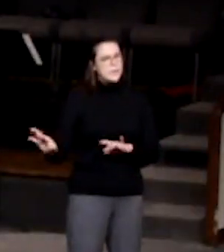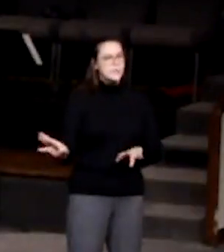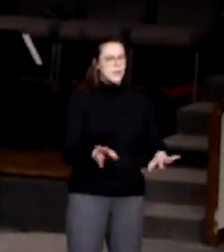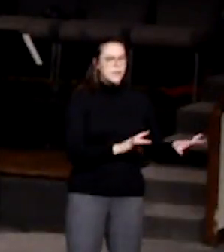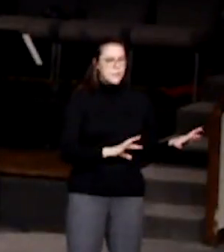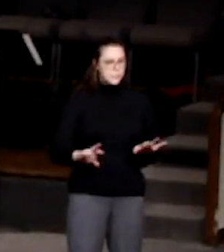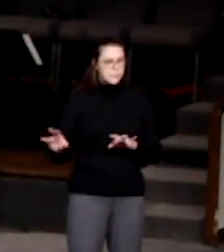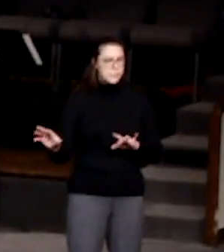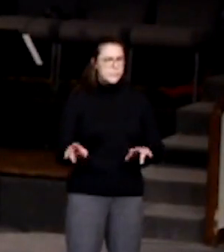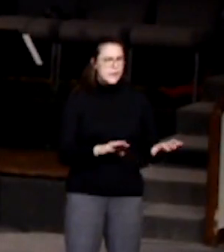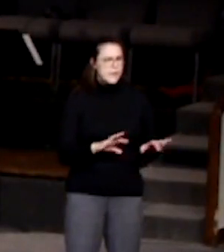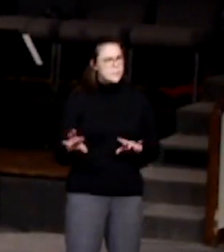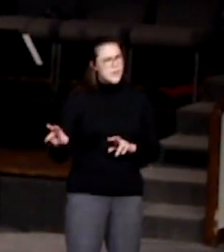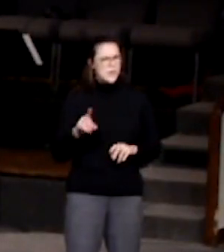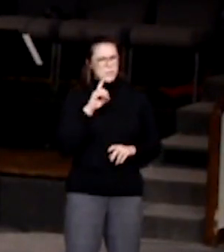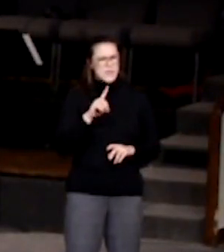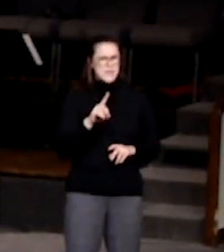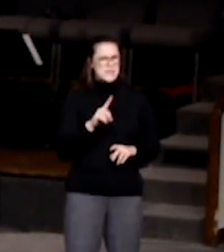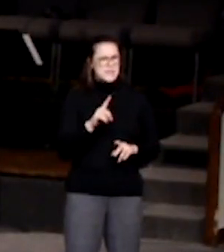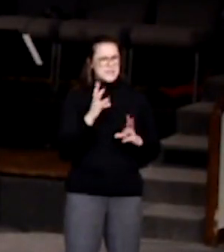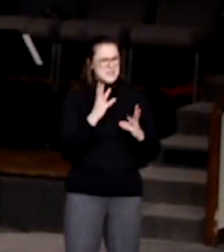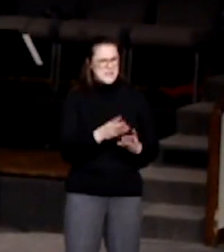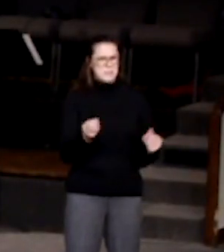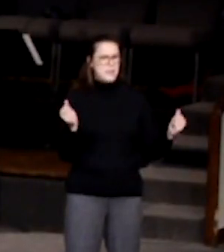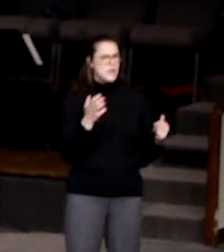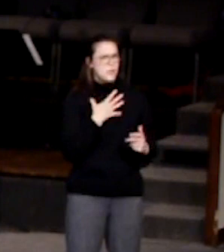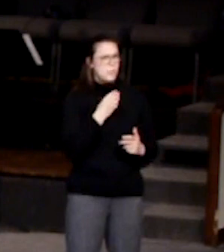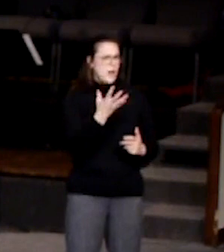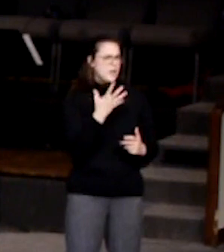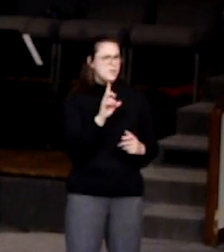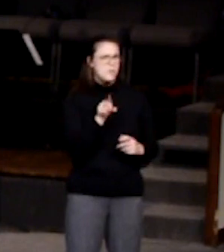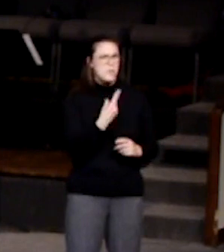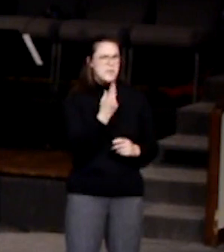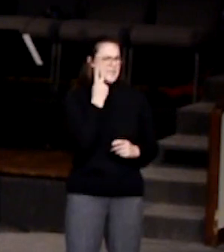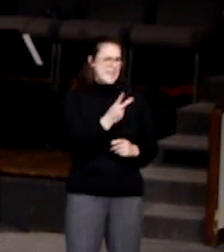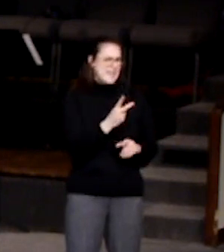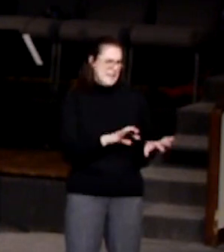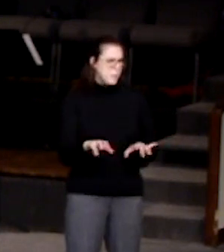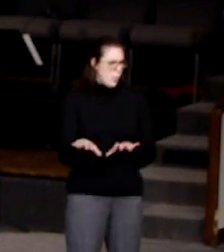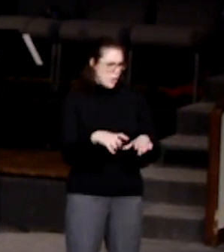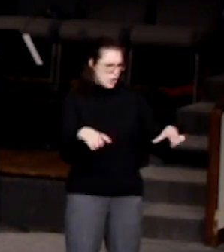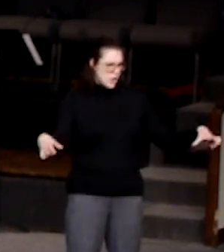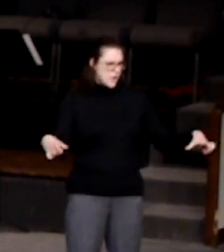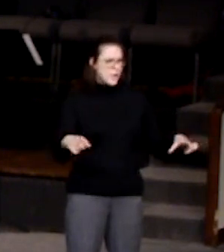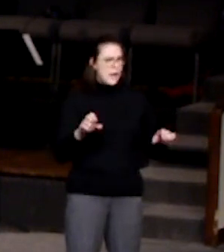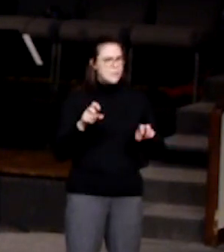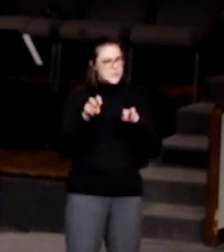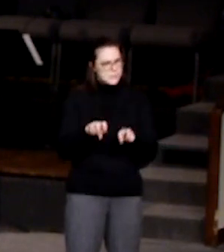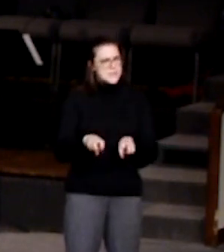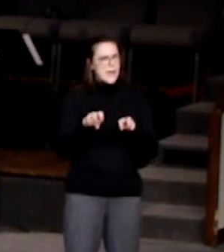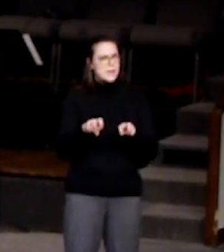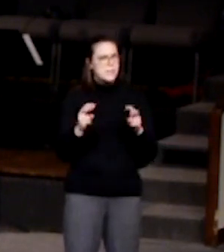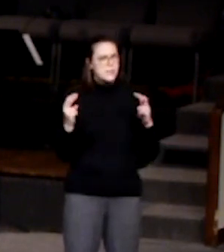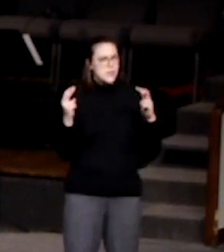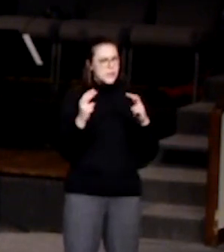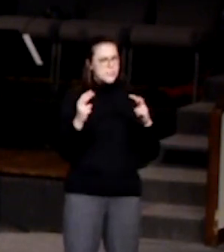piano, and the piano really kind of disappeared in all this white. All I could see is kind of the keyboard. And I'm sitting right beside him, and he's looking right at me, and he